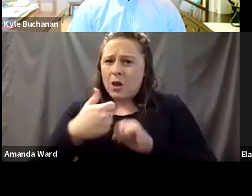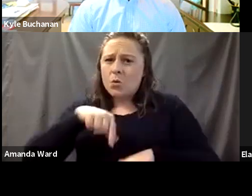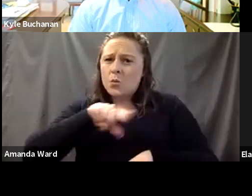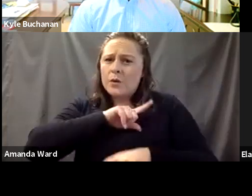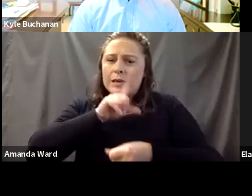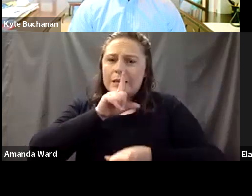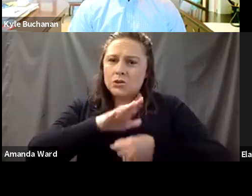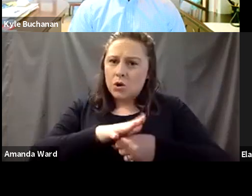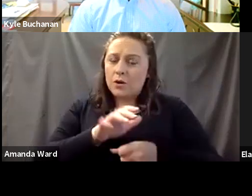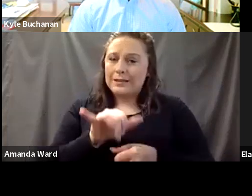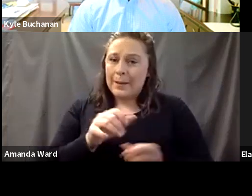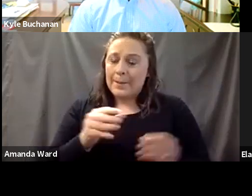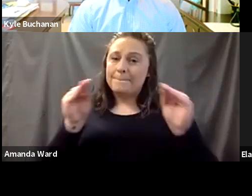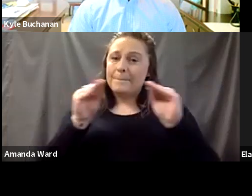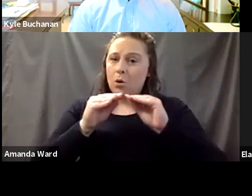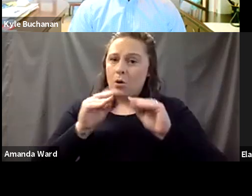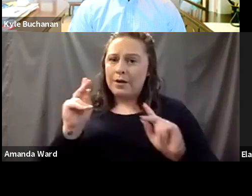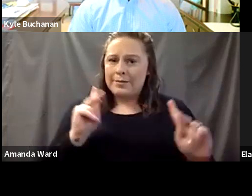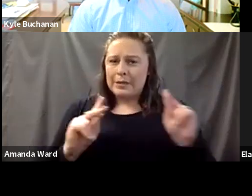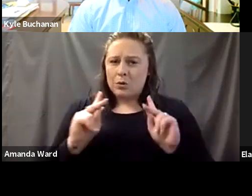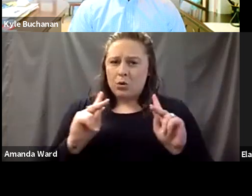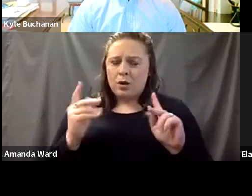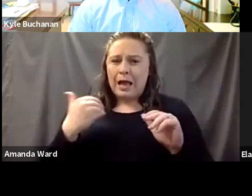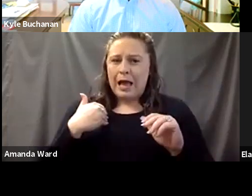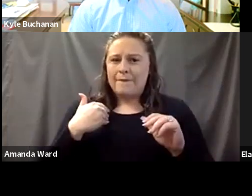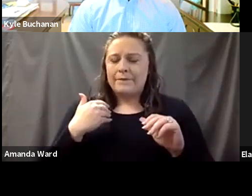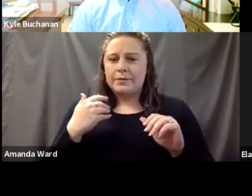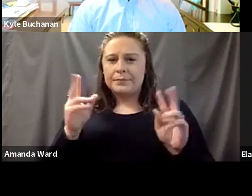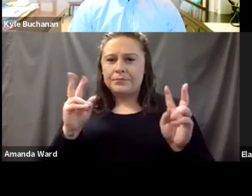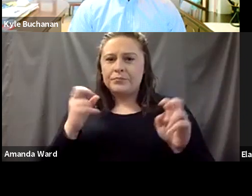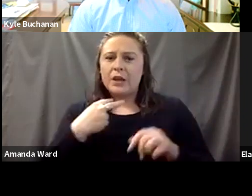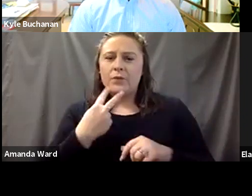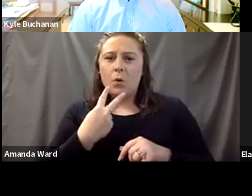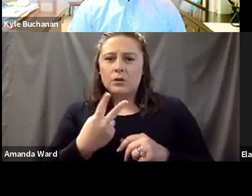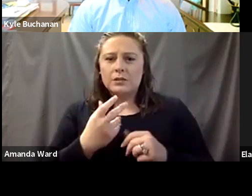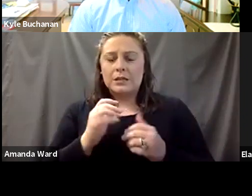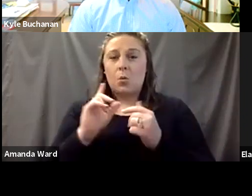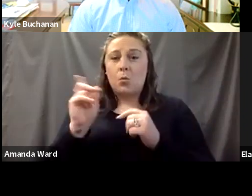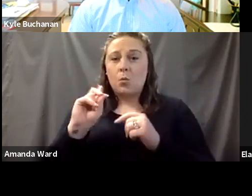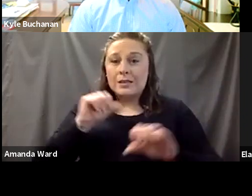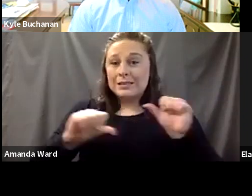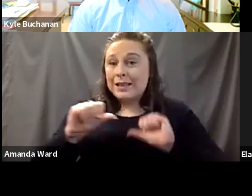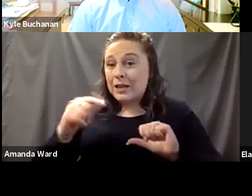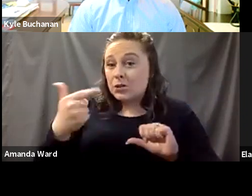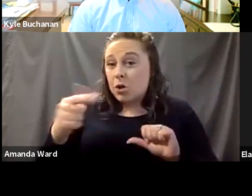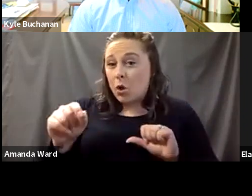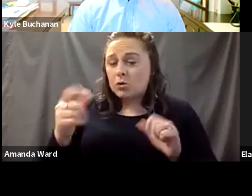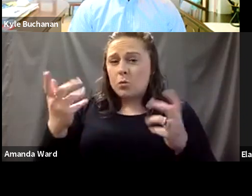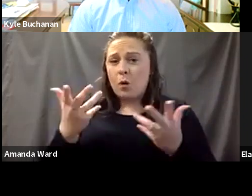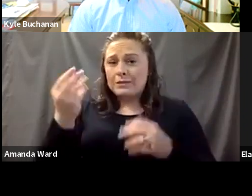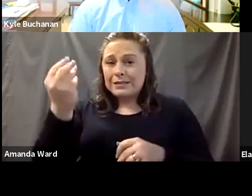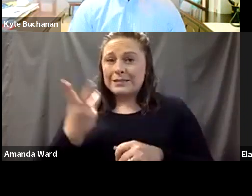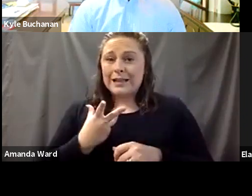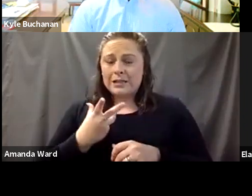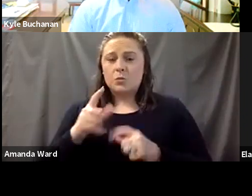ensure that more people have a voice in where the science goes and what it's telling us, and so that when they're